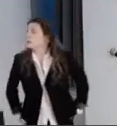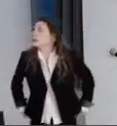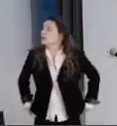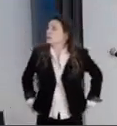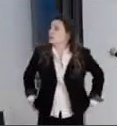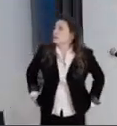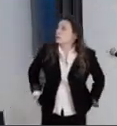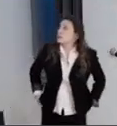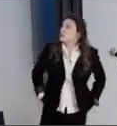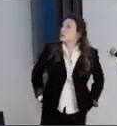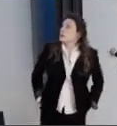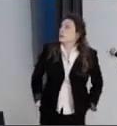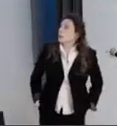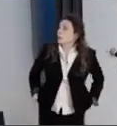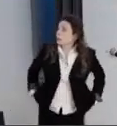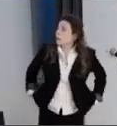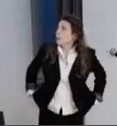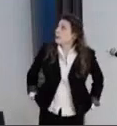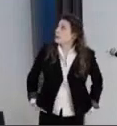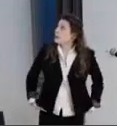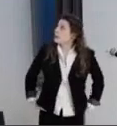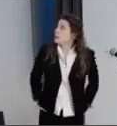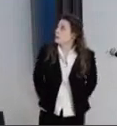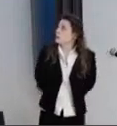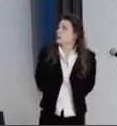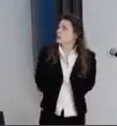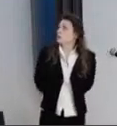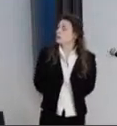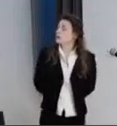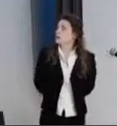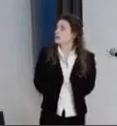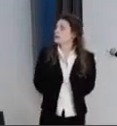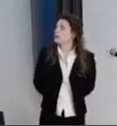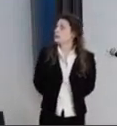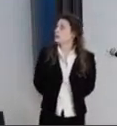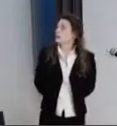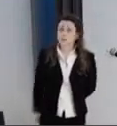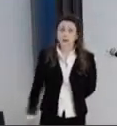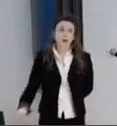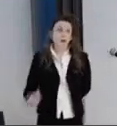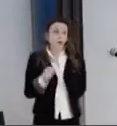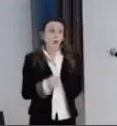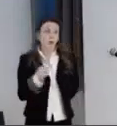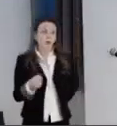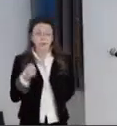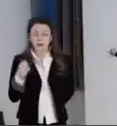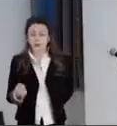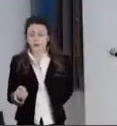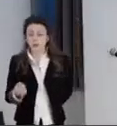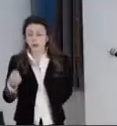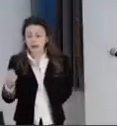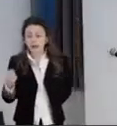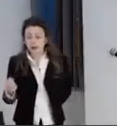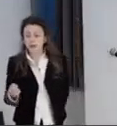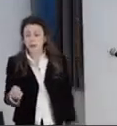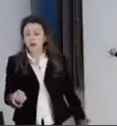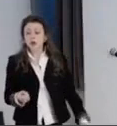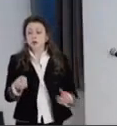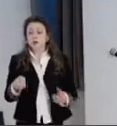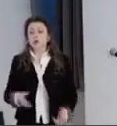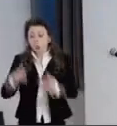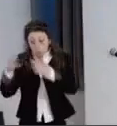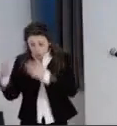So another interim conclusion is that the proper aesthetic appreciation of these instances of design incorporating natural